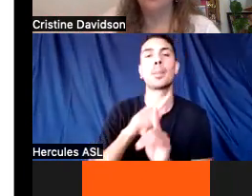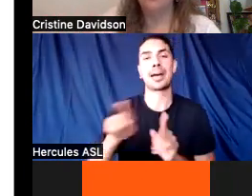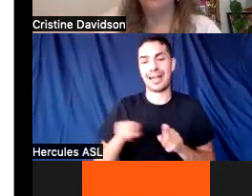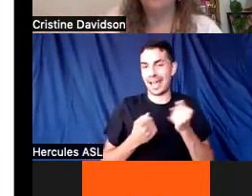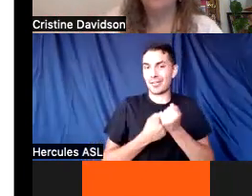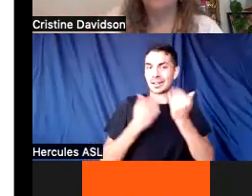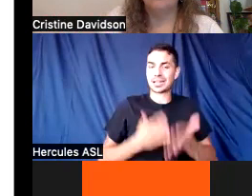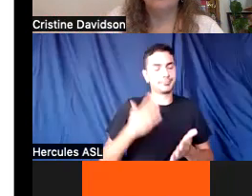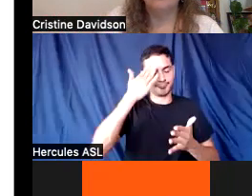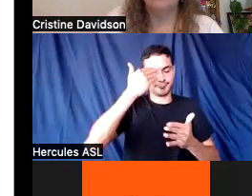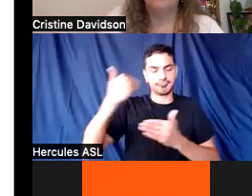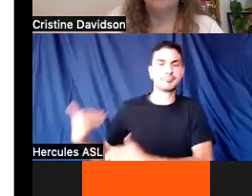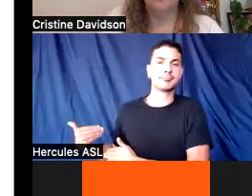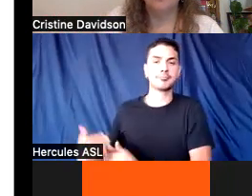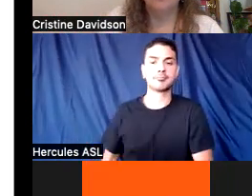those who,